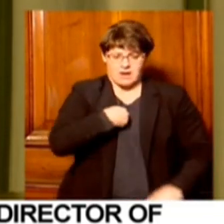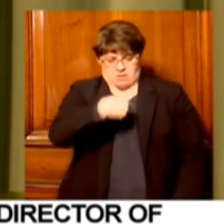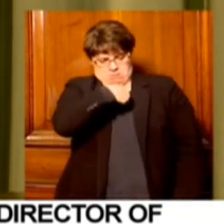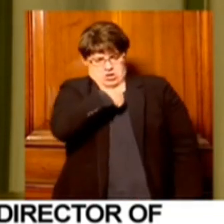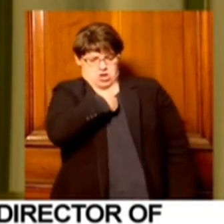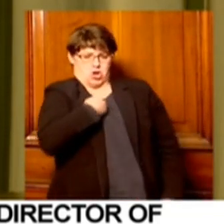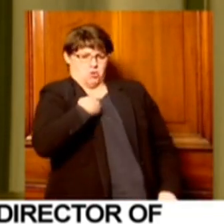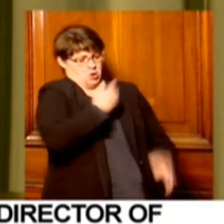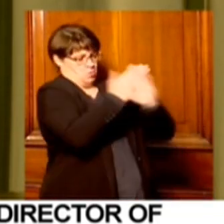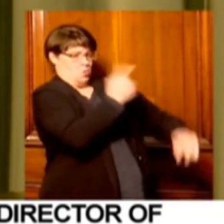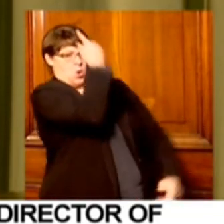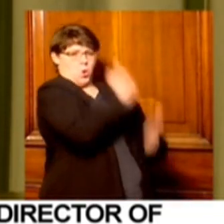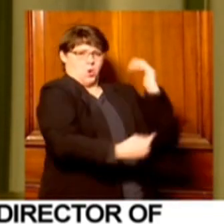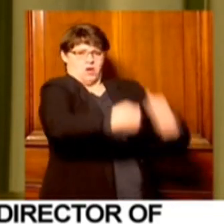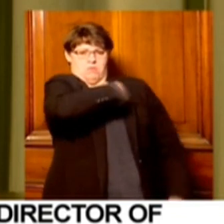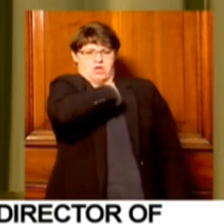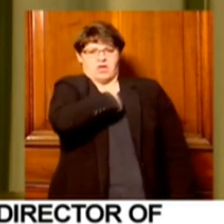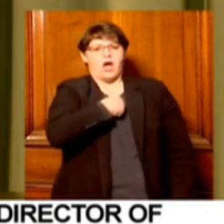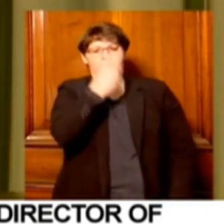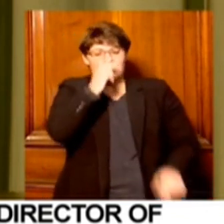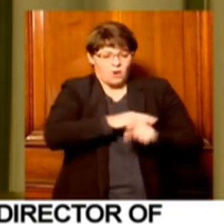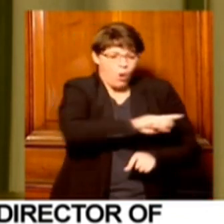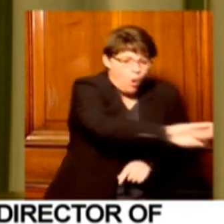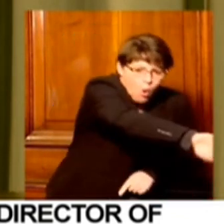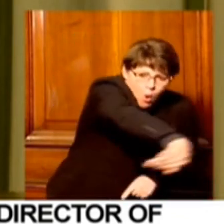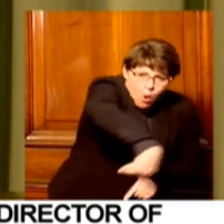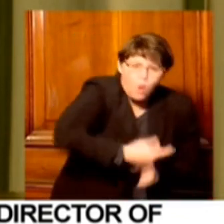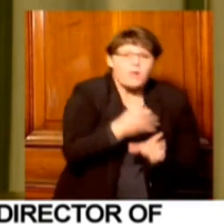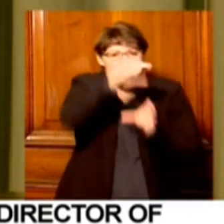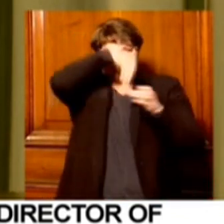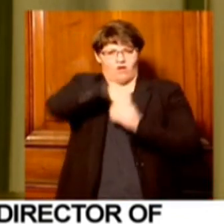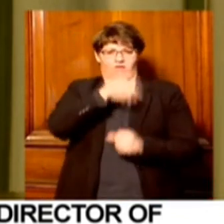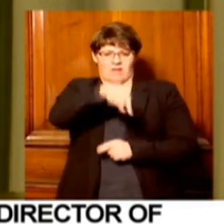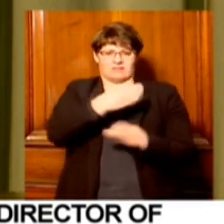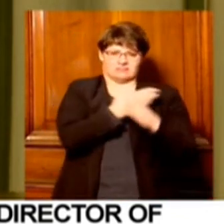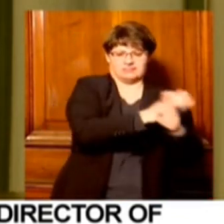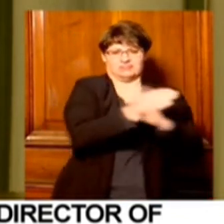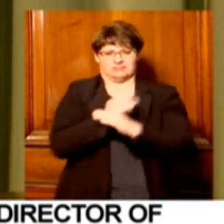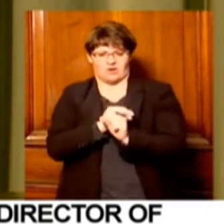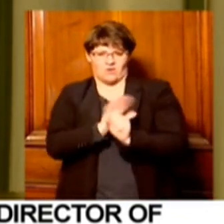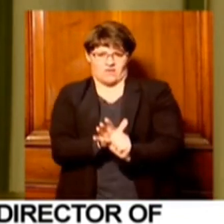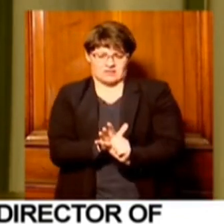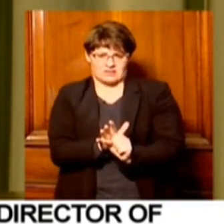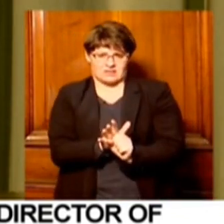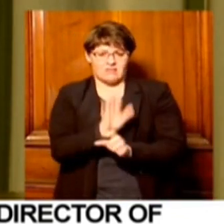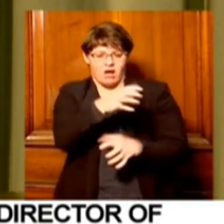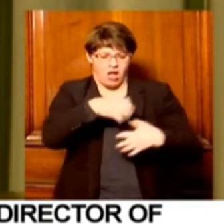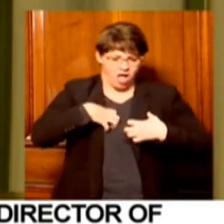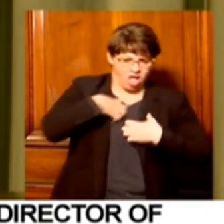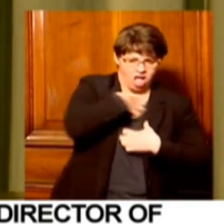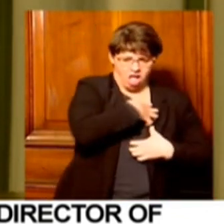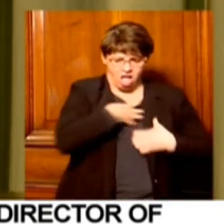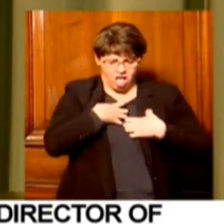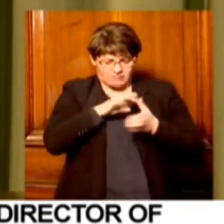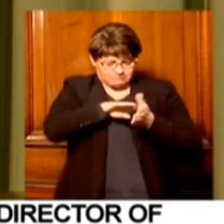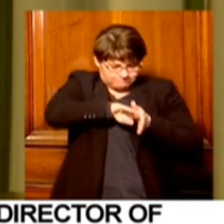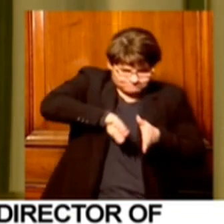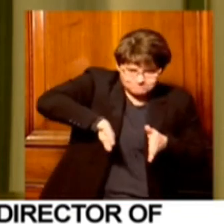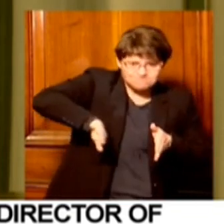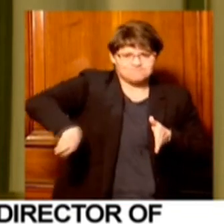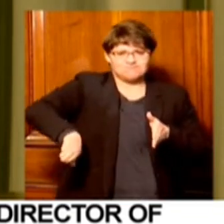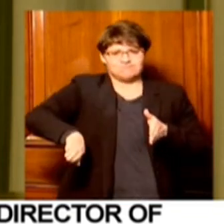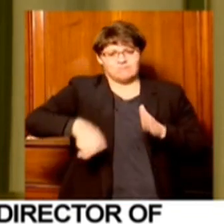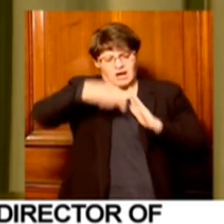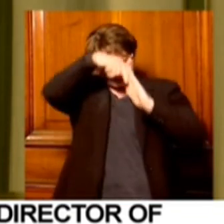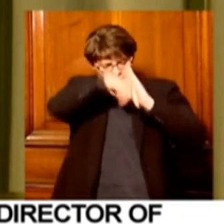It needs all of us on board. We have had to put emotions aside and go deeper